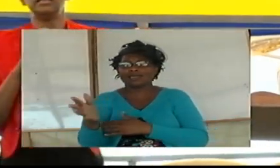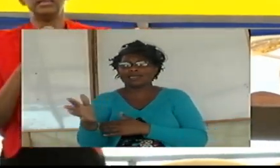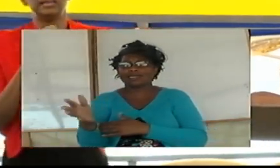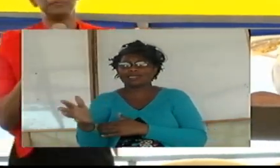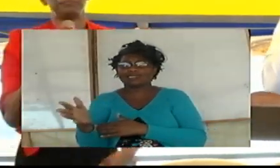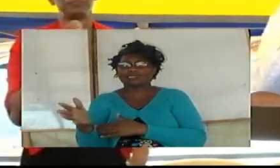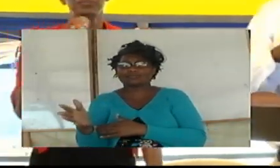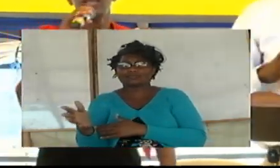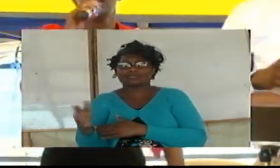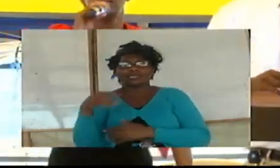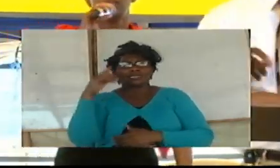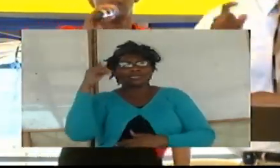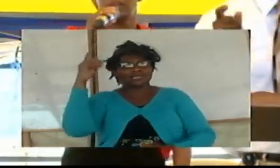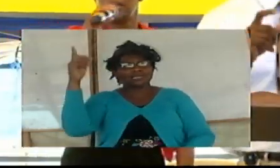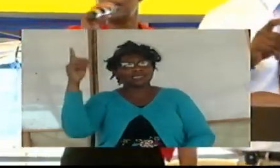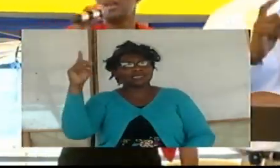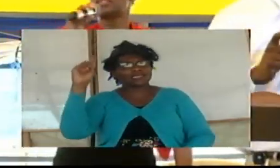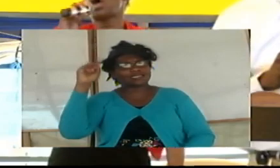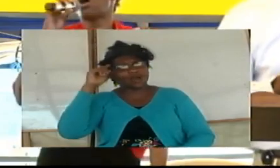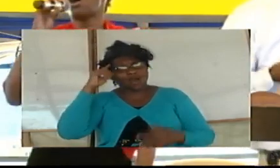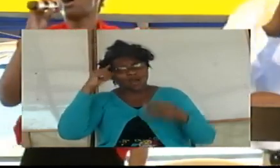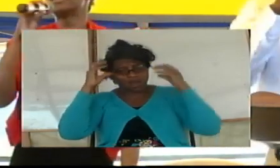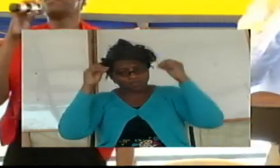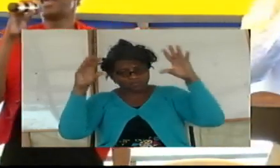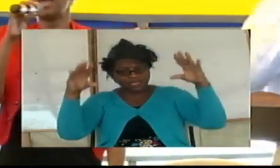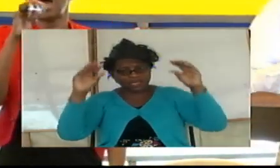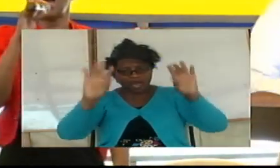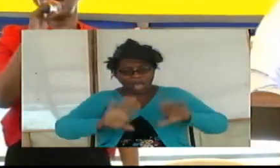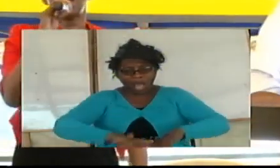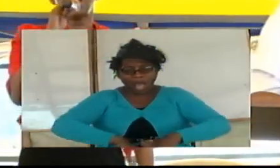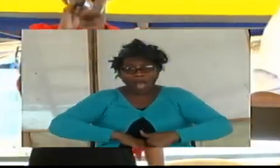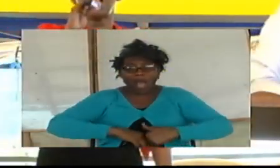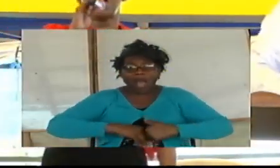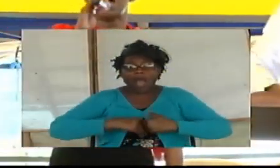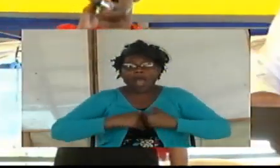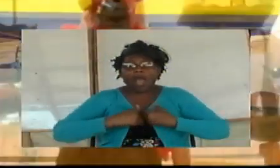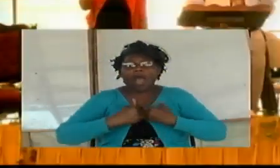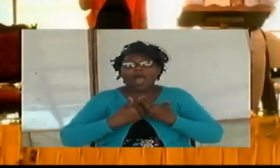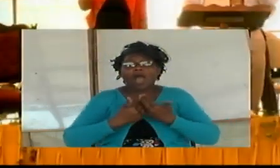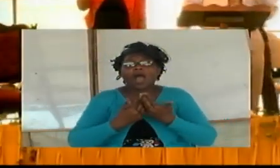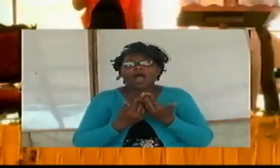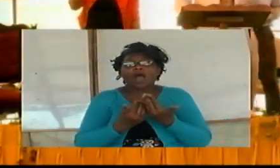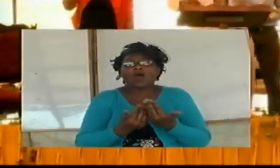away. He taught me how,